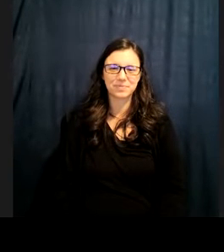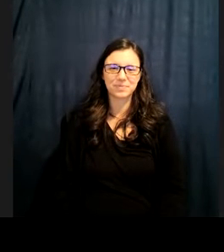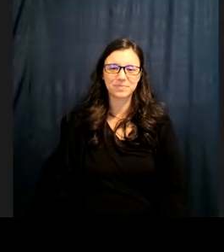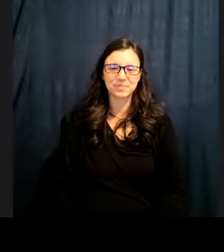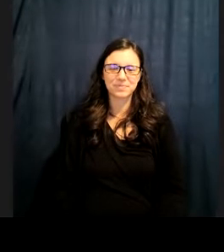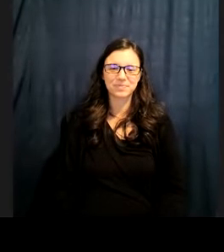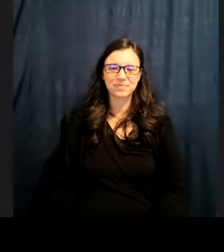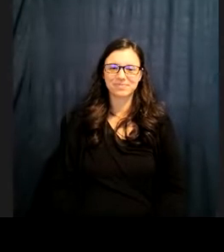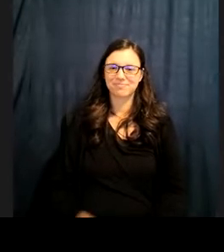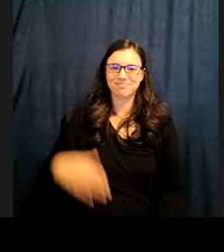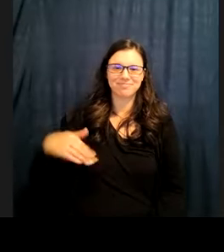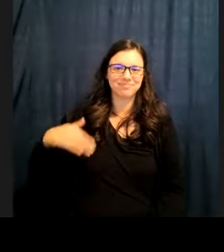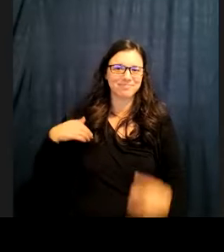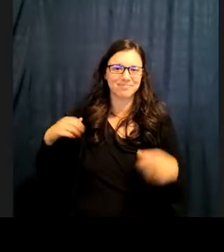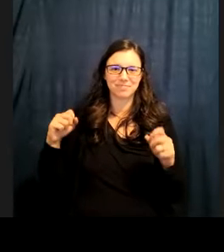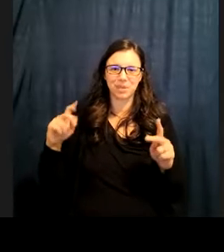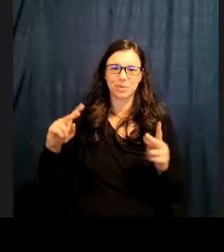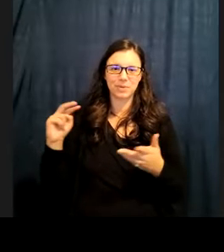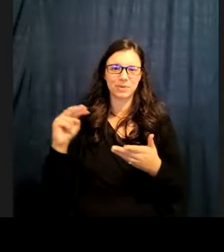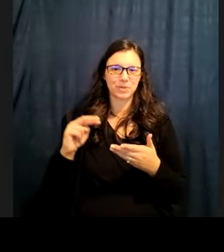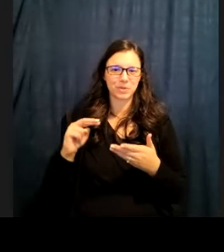I haven't had a chance to look at